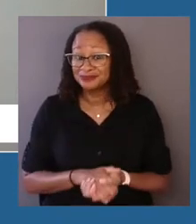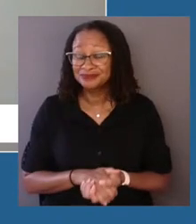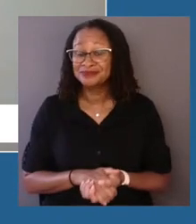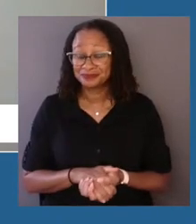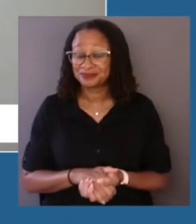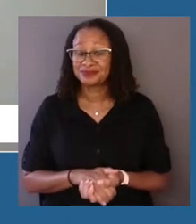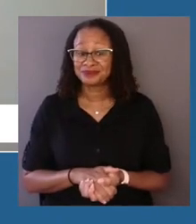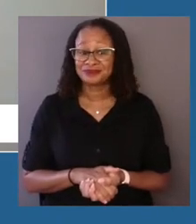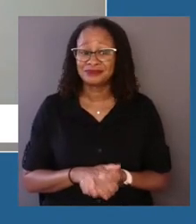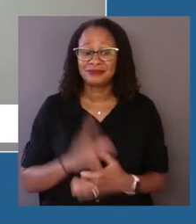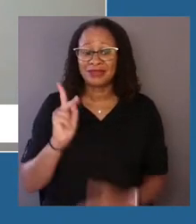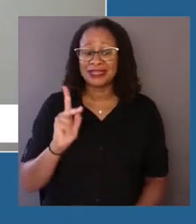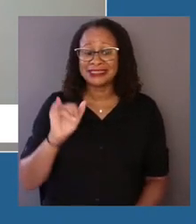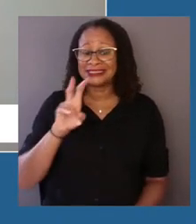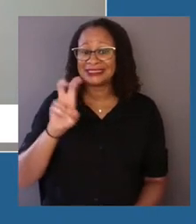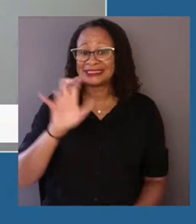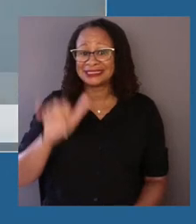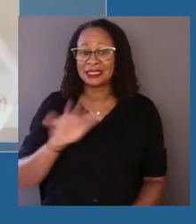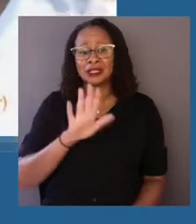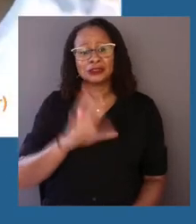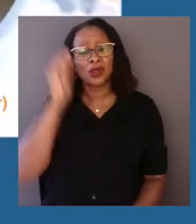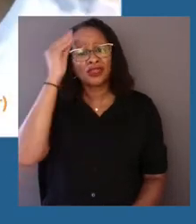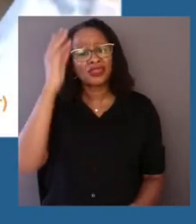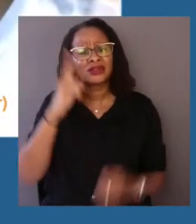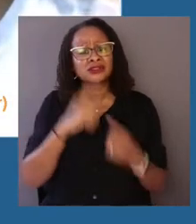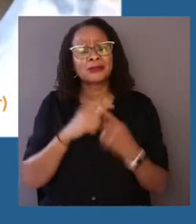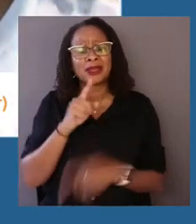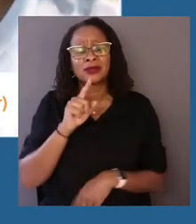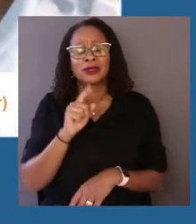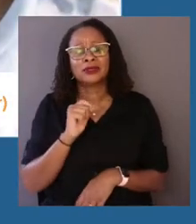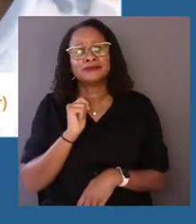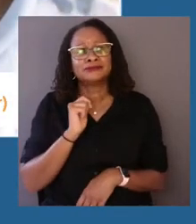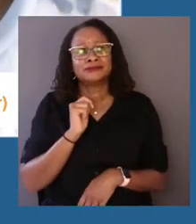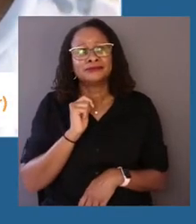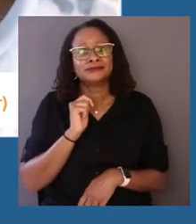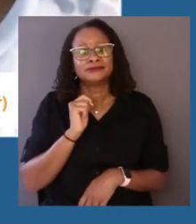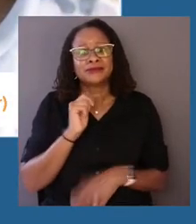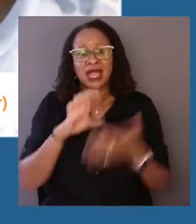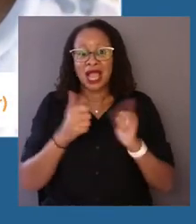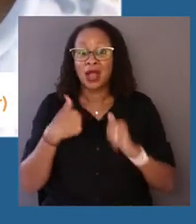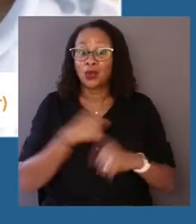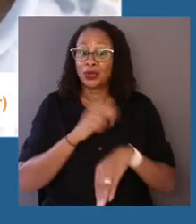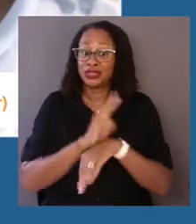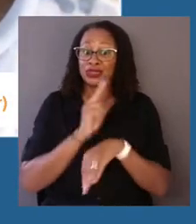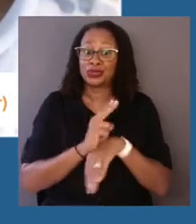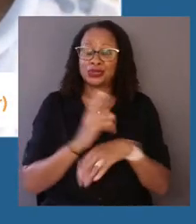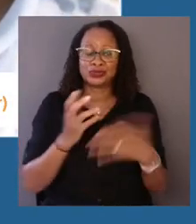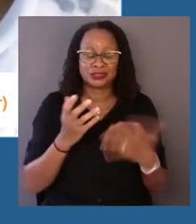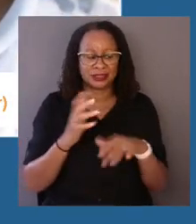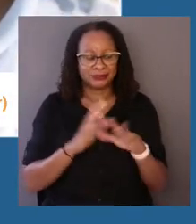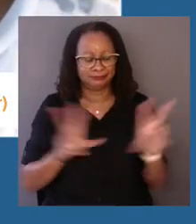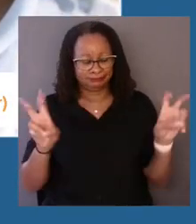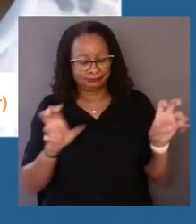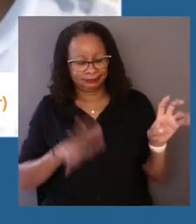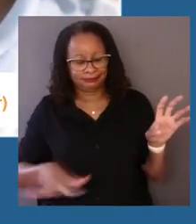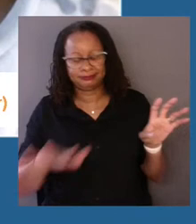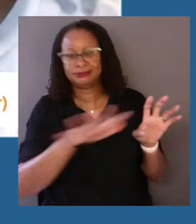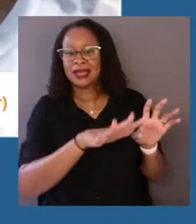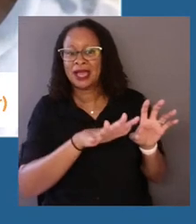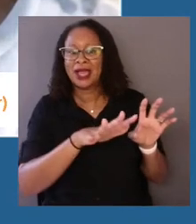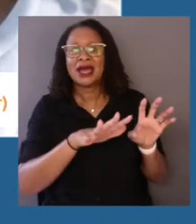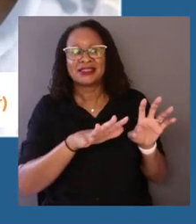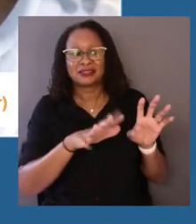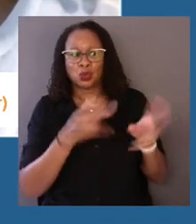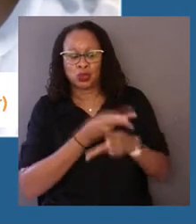Kizzy, your thoughts on how we use the landscape of the developing and worsening